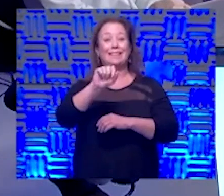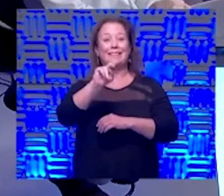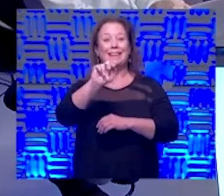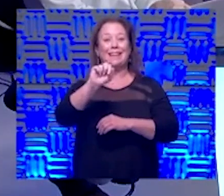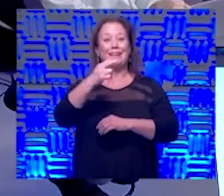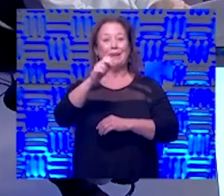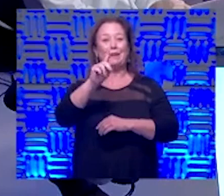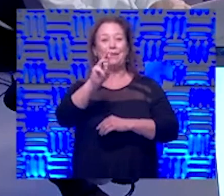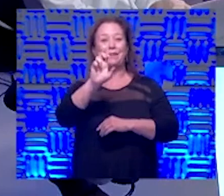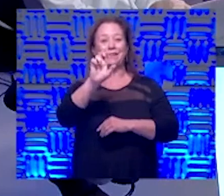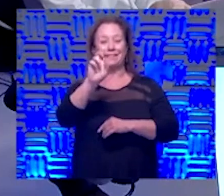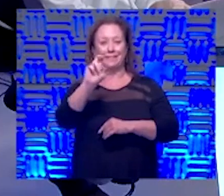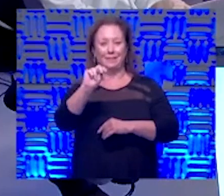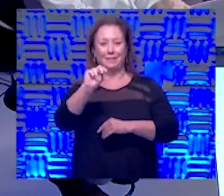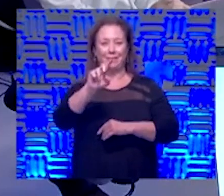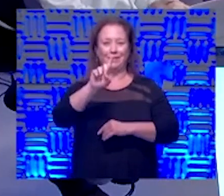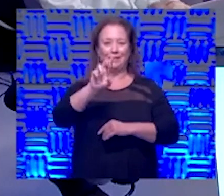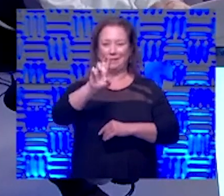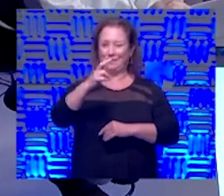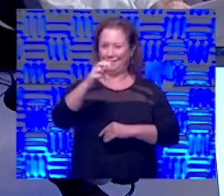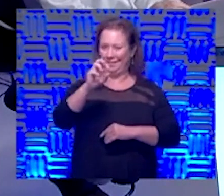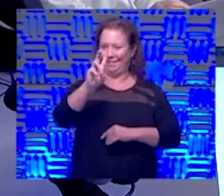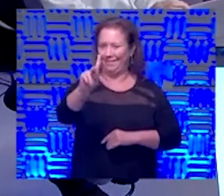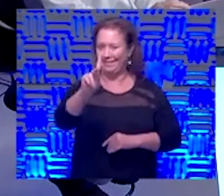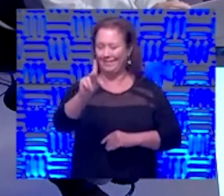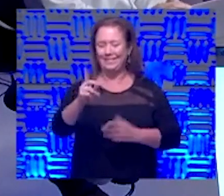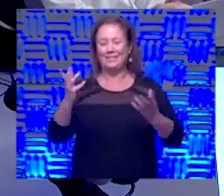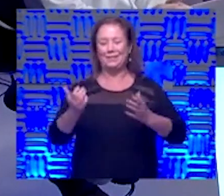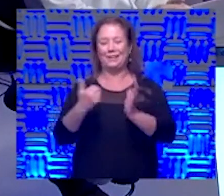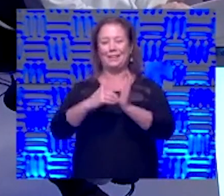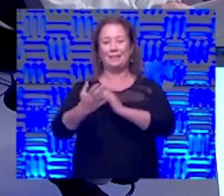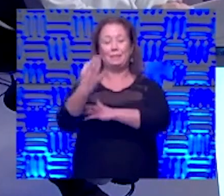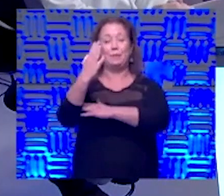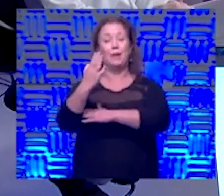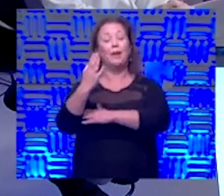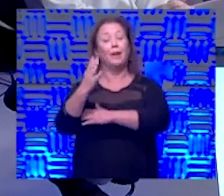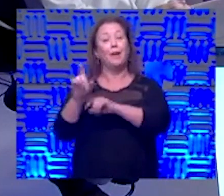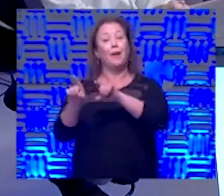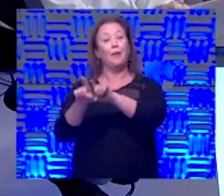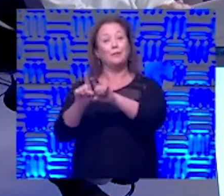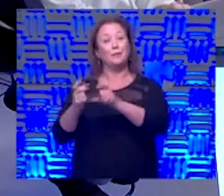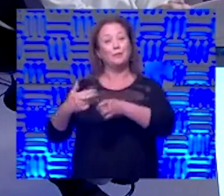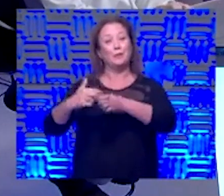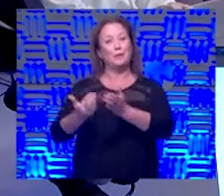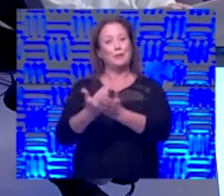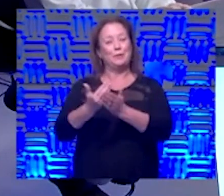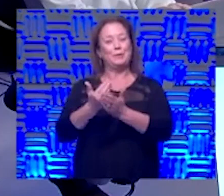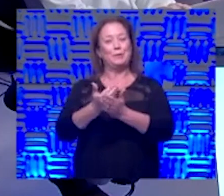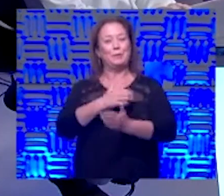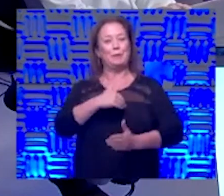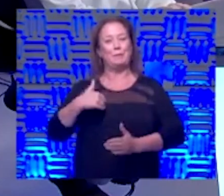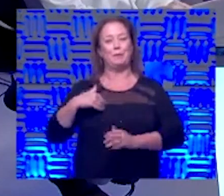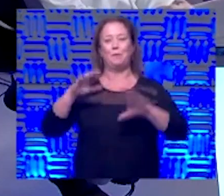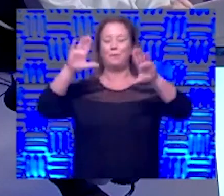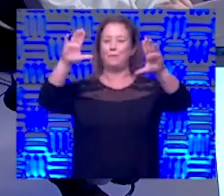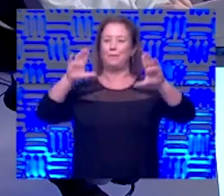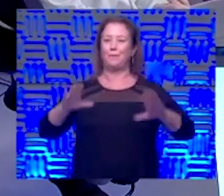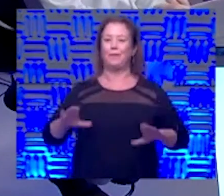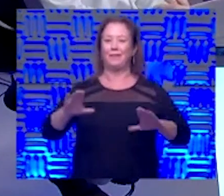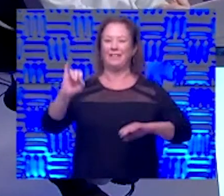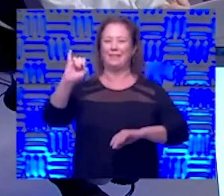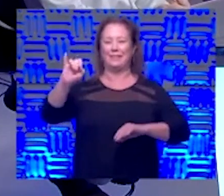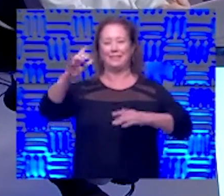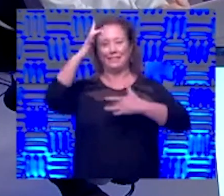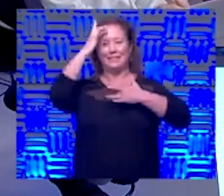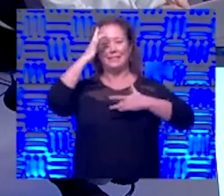Hawkinson, Hawkeye, Doc Hawk, is here with us again this morning. And we are joined by a new guest, another one of our outstanding infectious